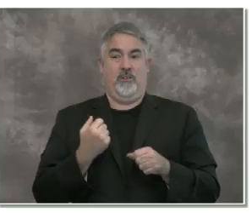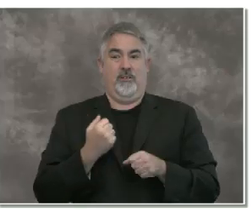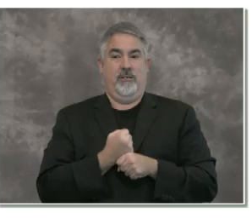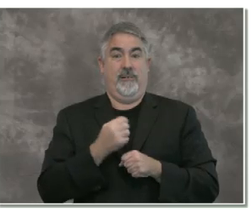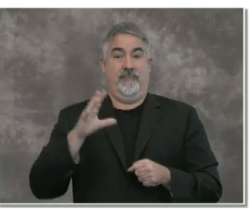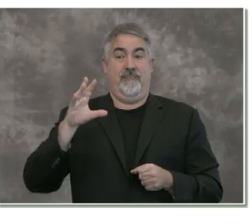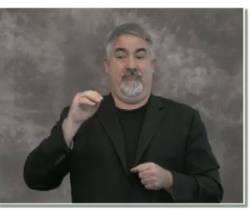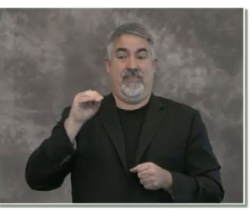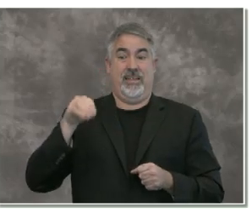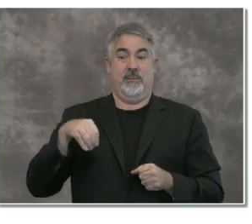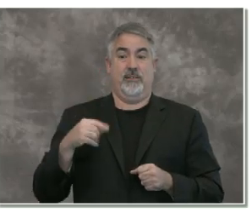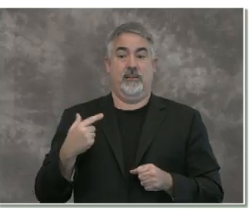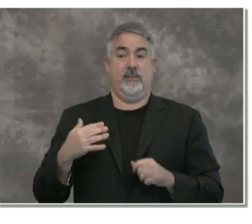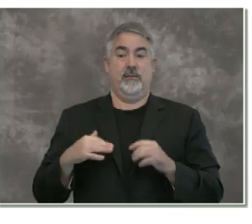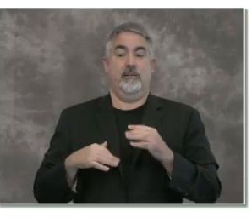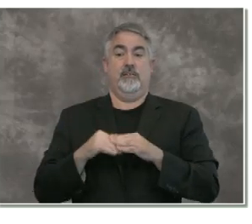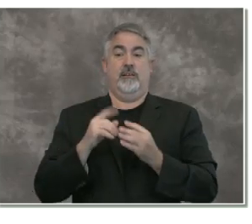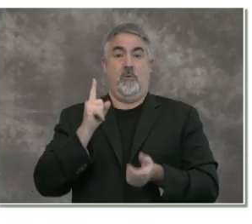to